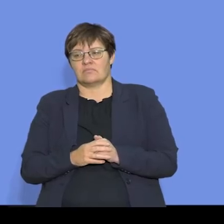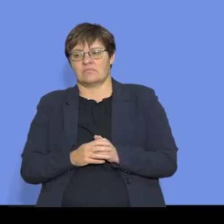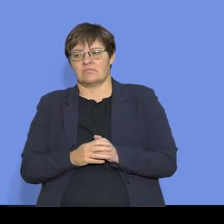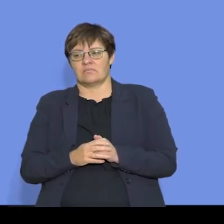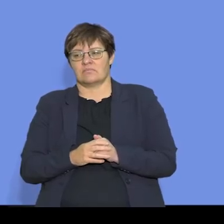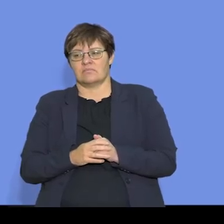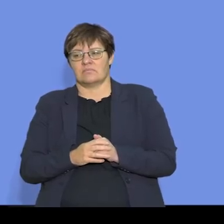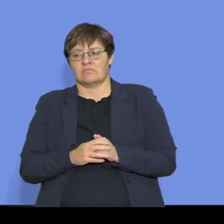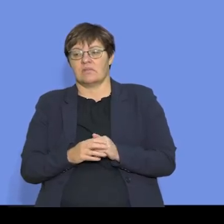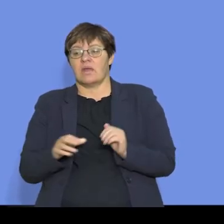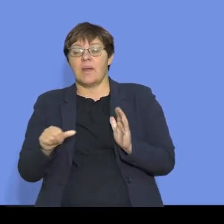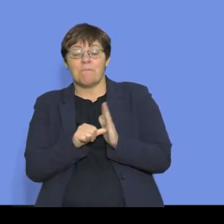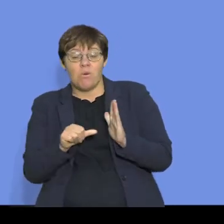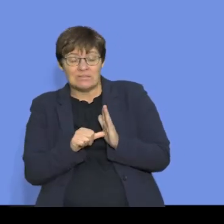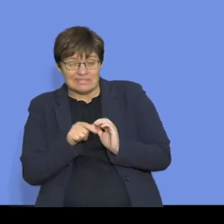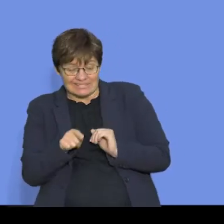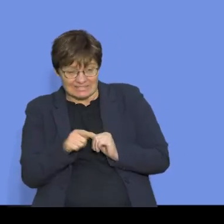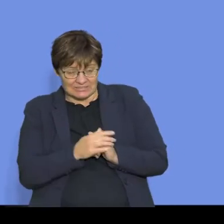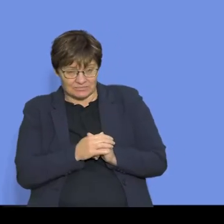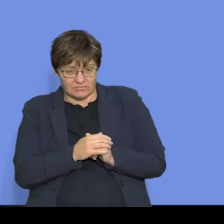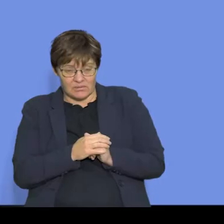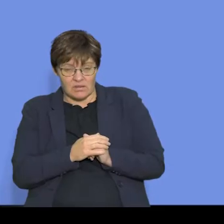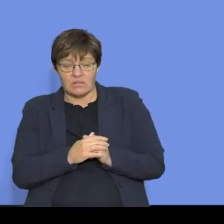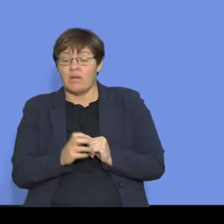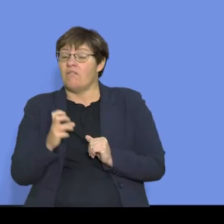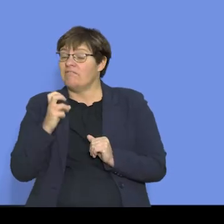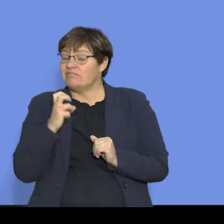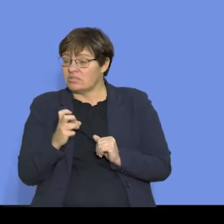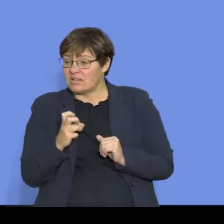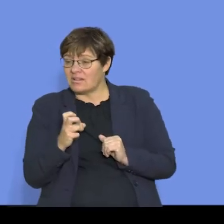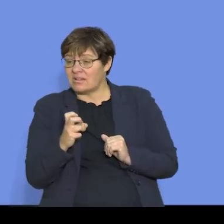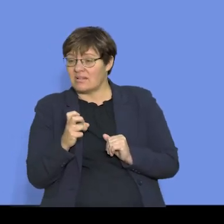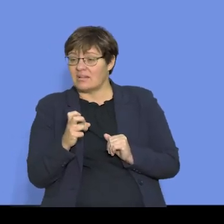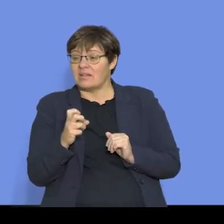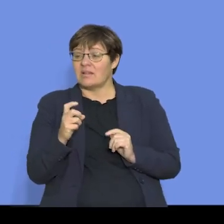And important point for a fossil,